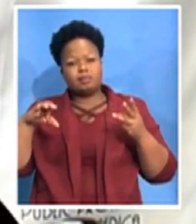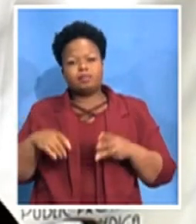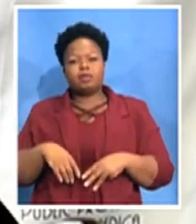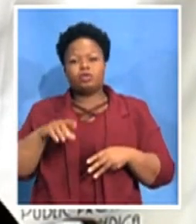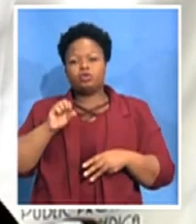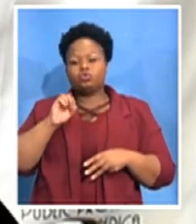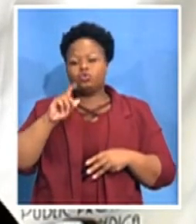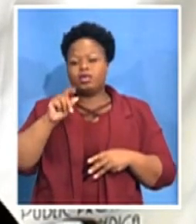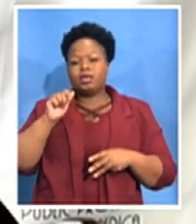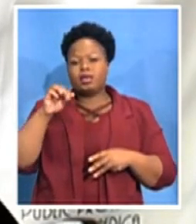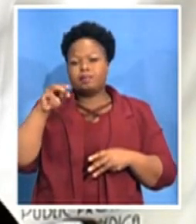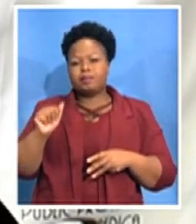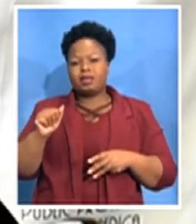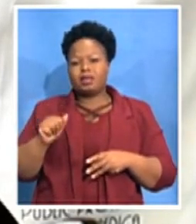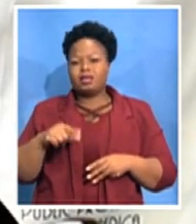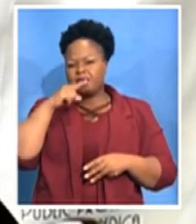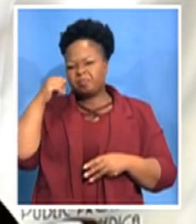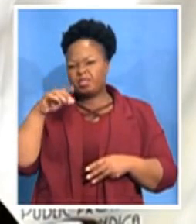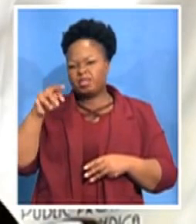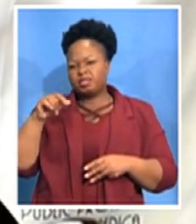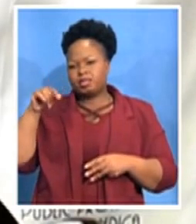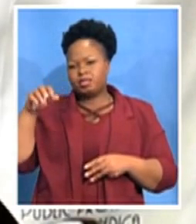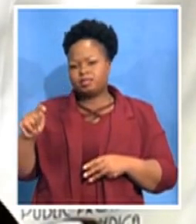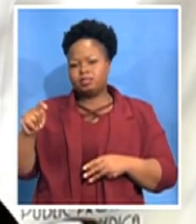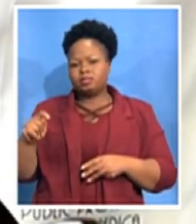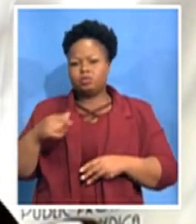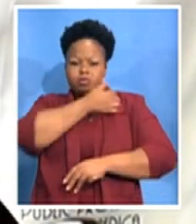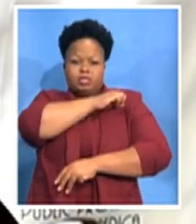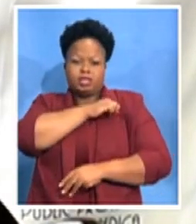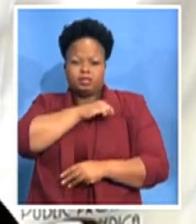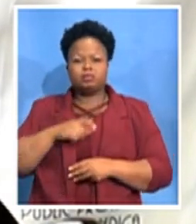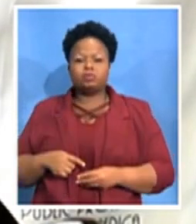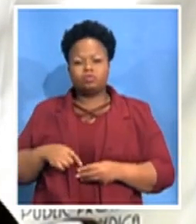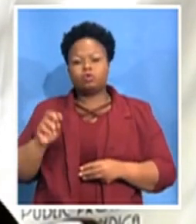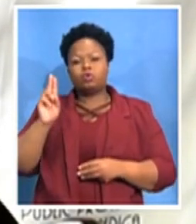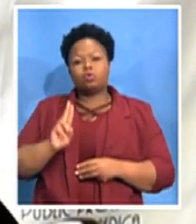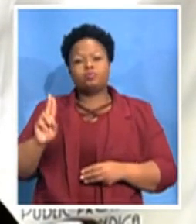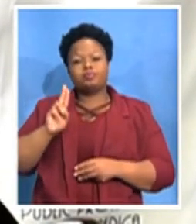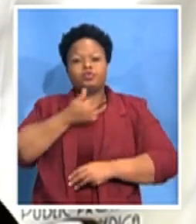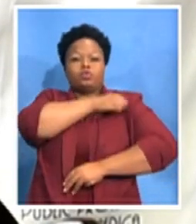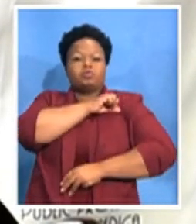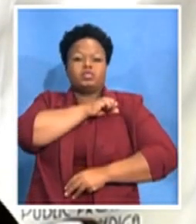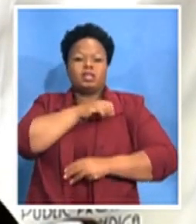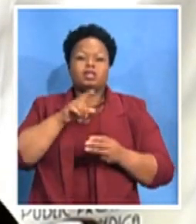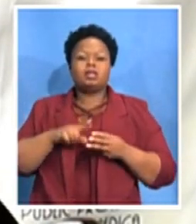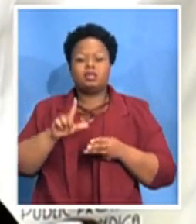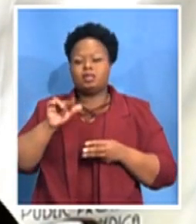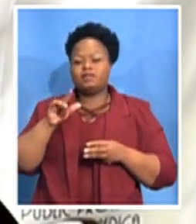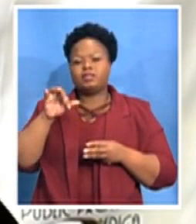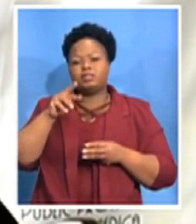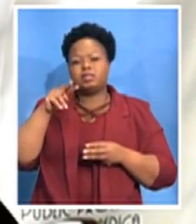Hospital. Umtata General Hospital, Livingston Tertiary Hospital, Uitenhage